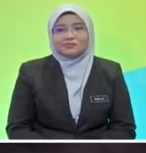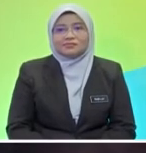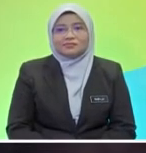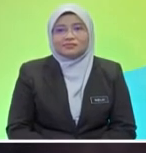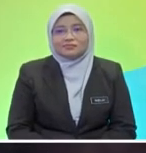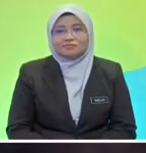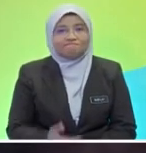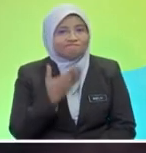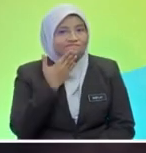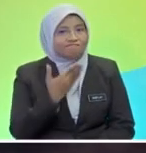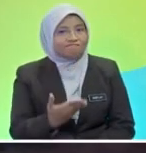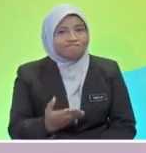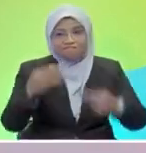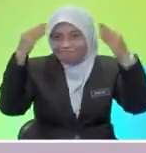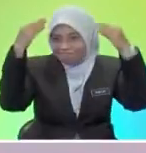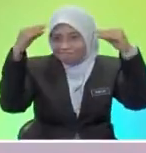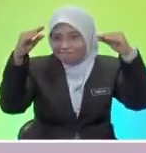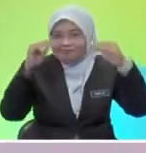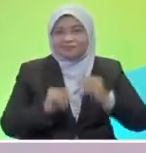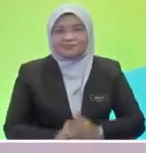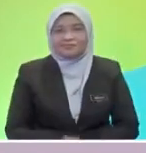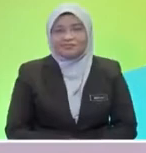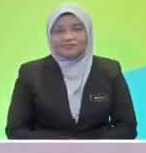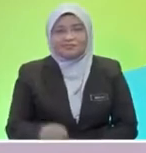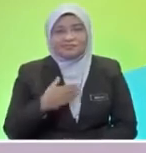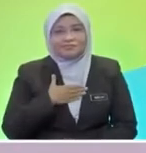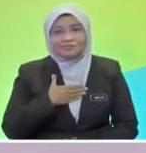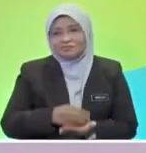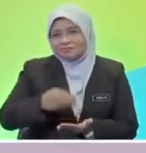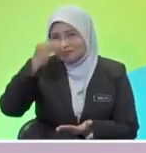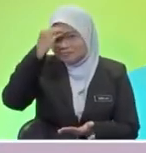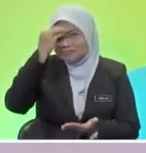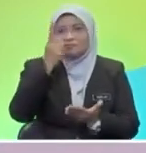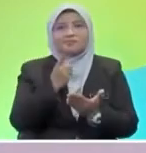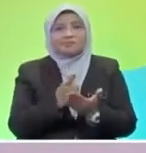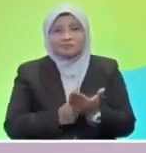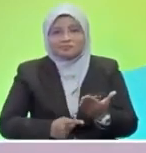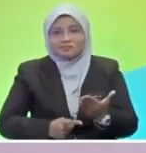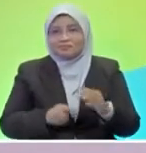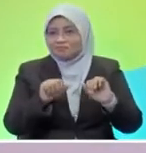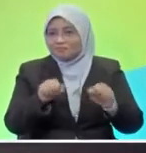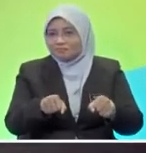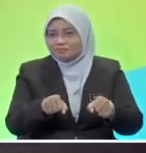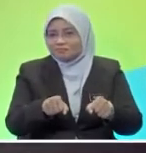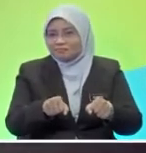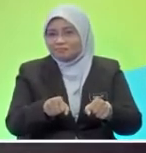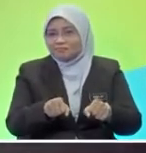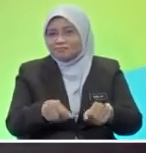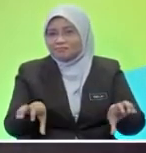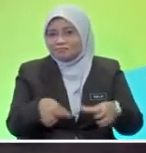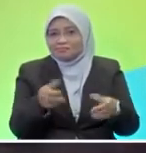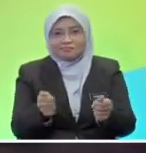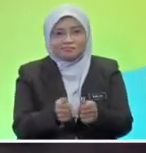so much, Teacher Krishna. I've learned so much today, and I've learned what I can and can't do with my body parts, which is